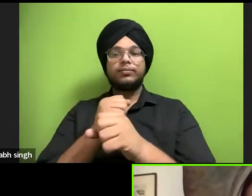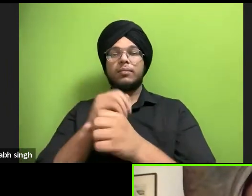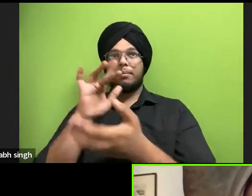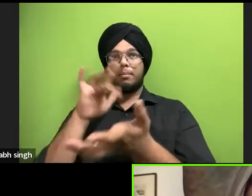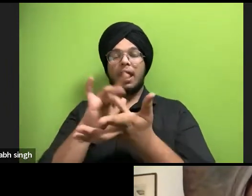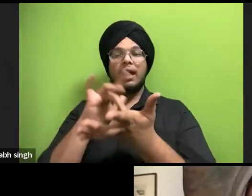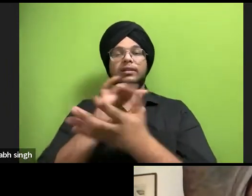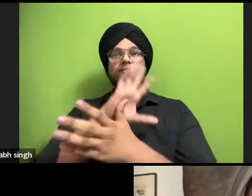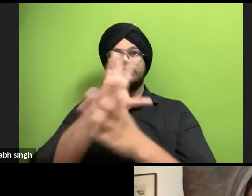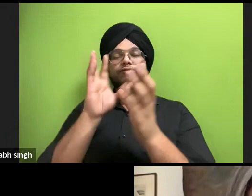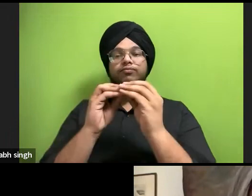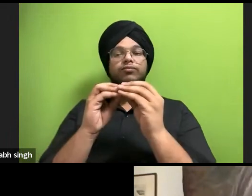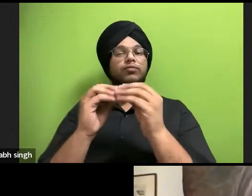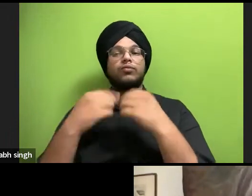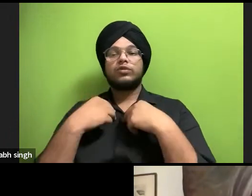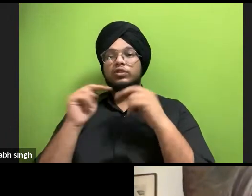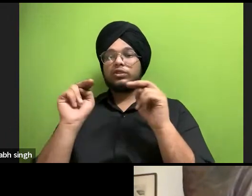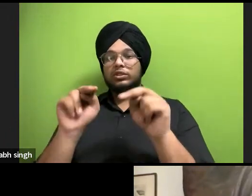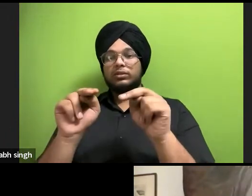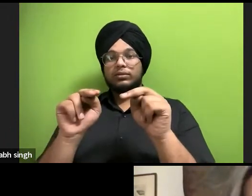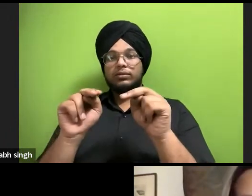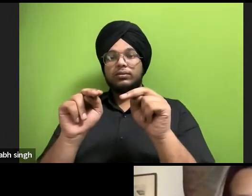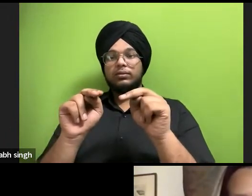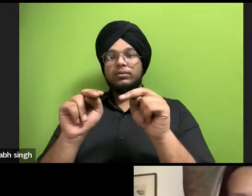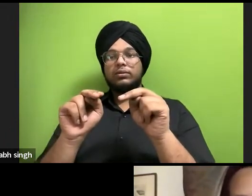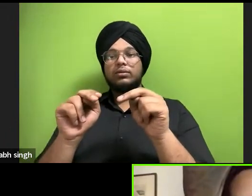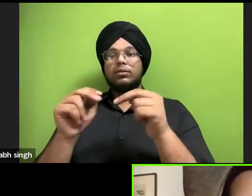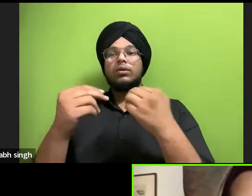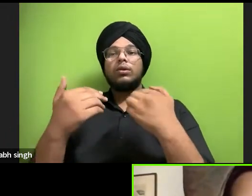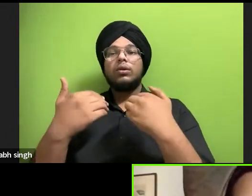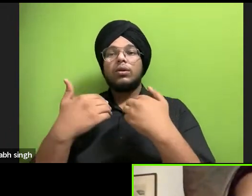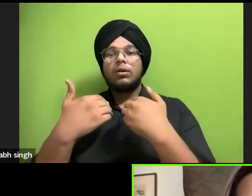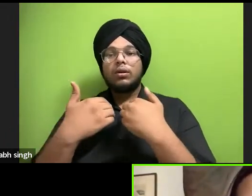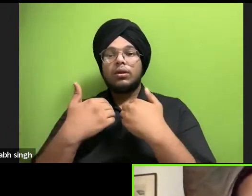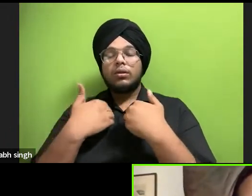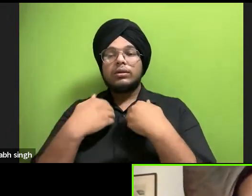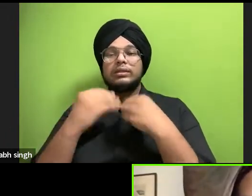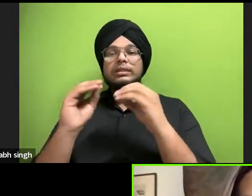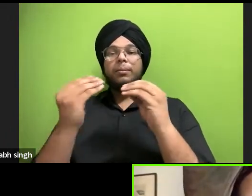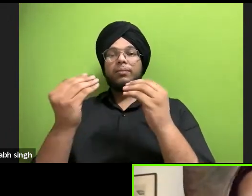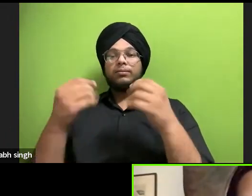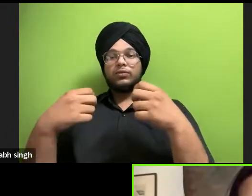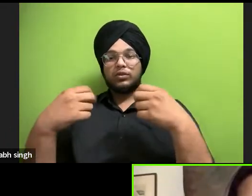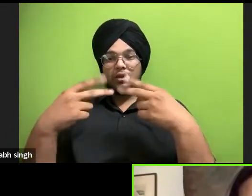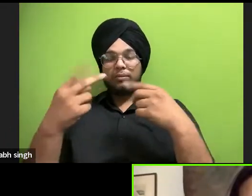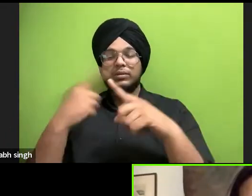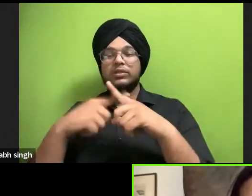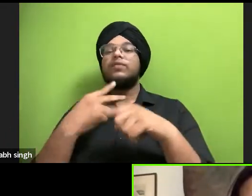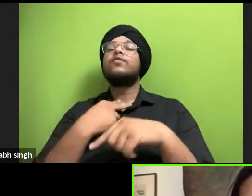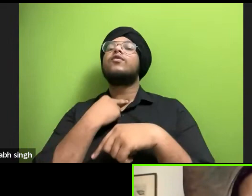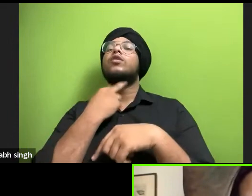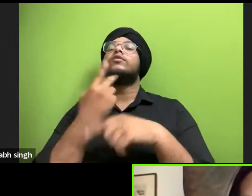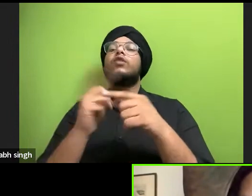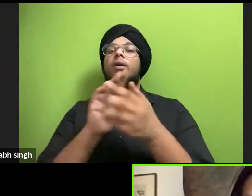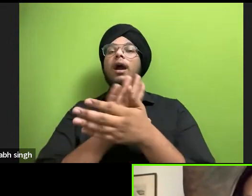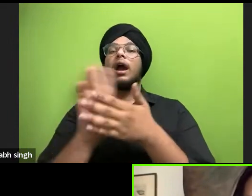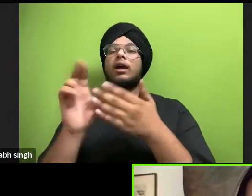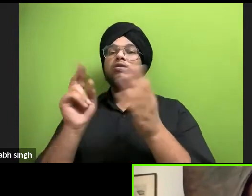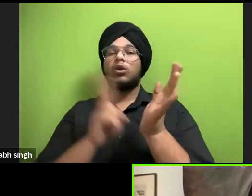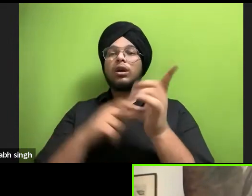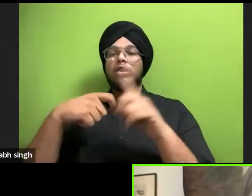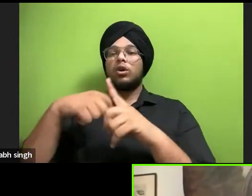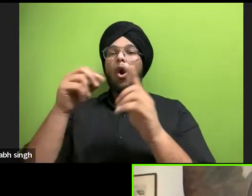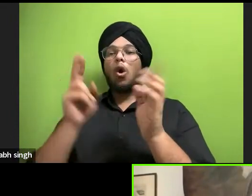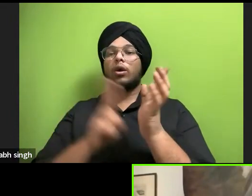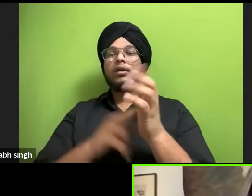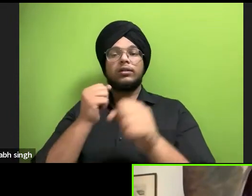do. Yeah. We draw from our context, and the voice from Hong Kong is very